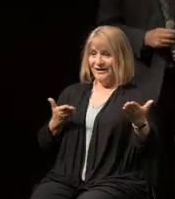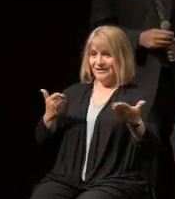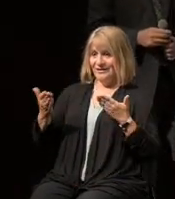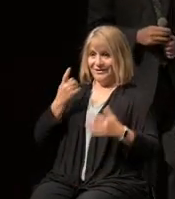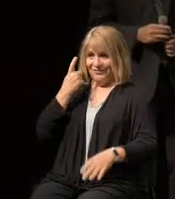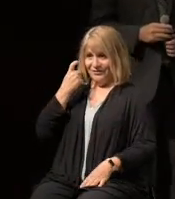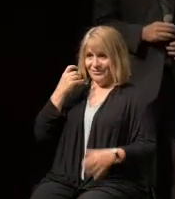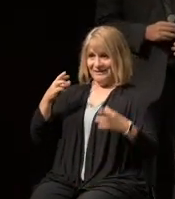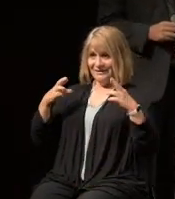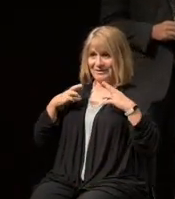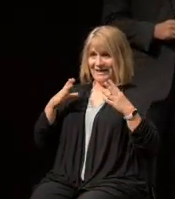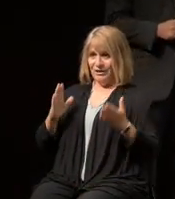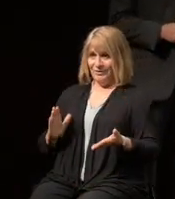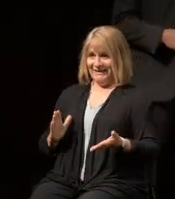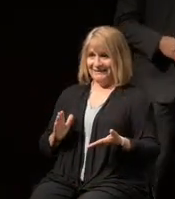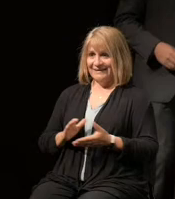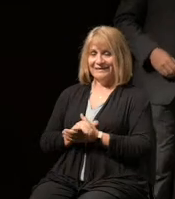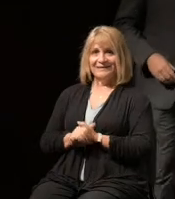recent retirees.